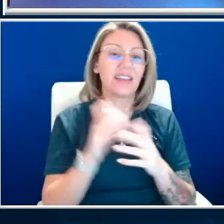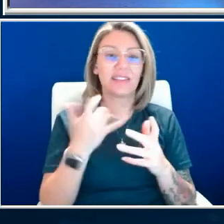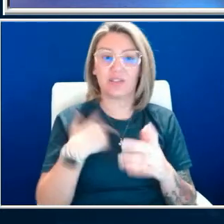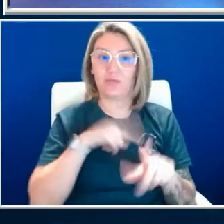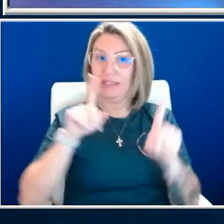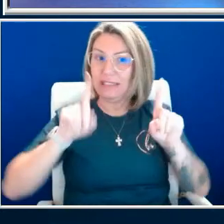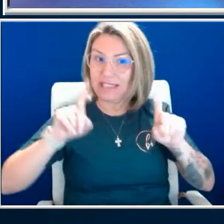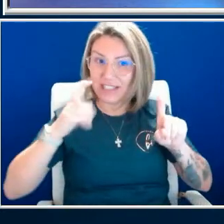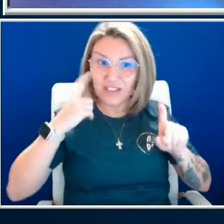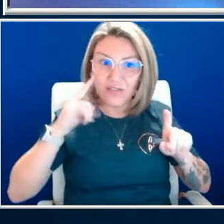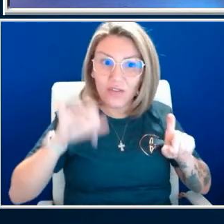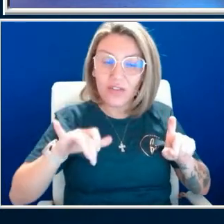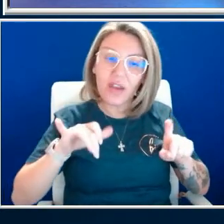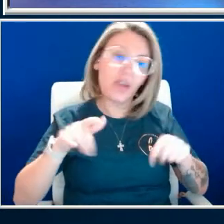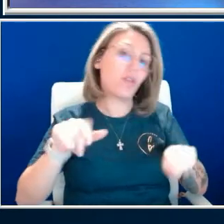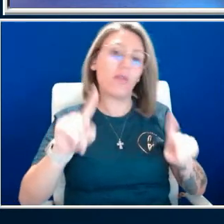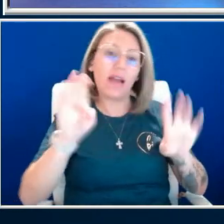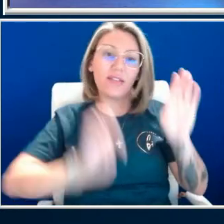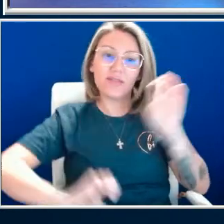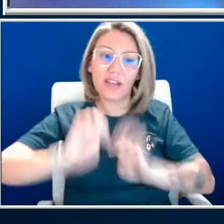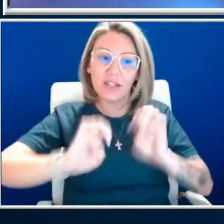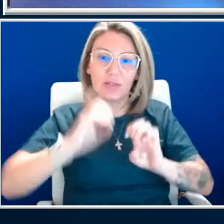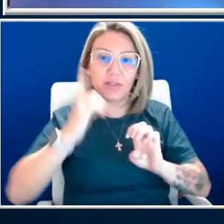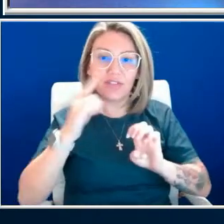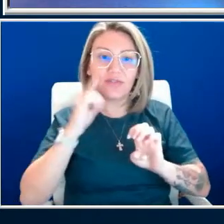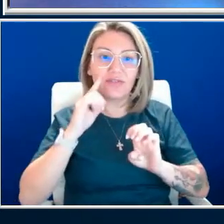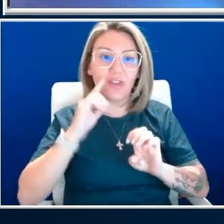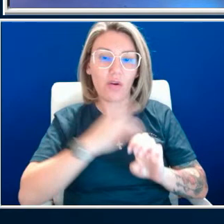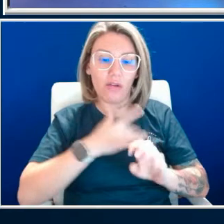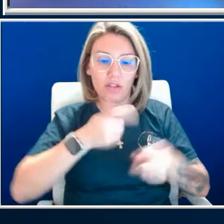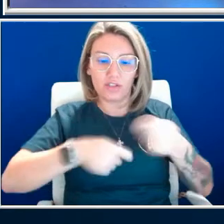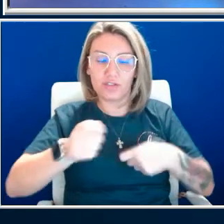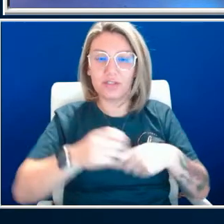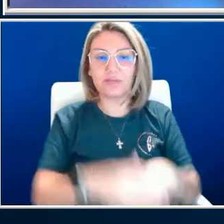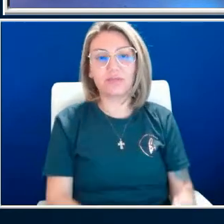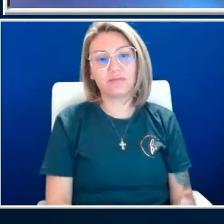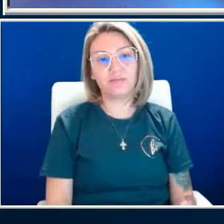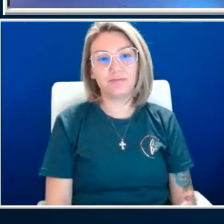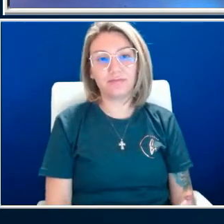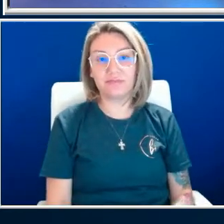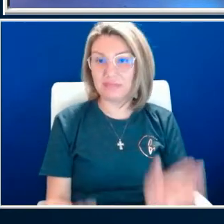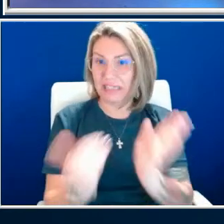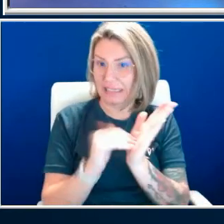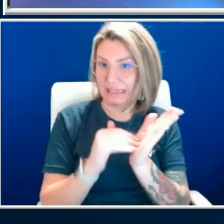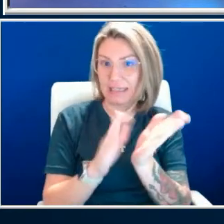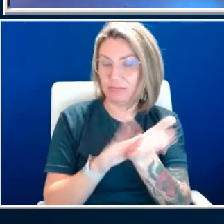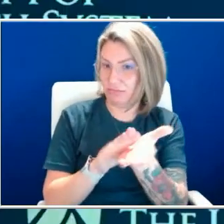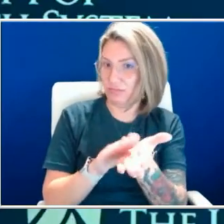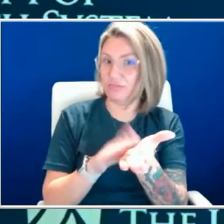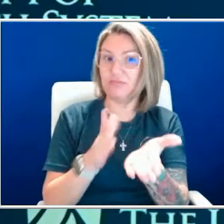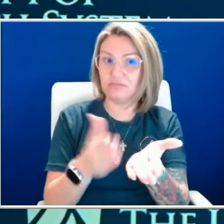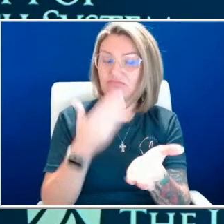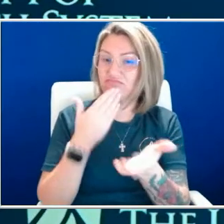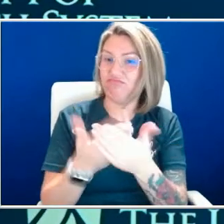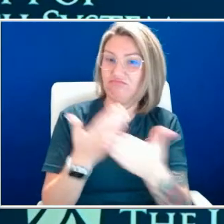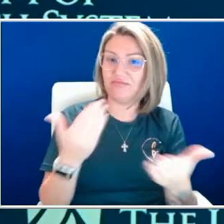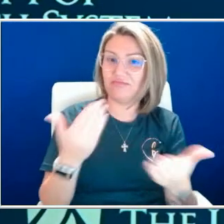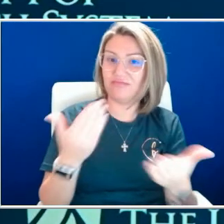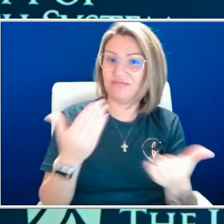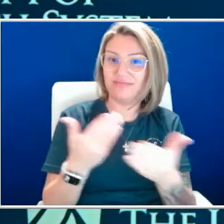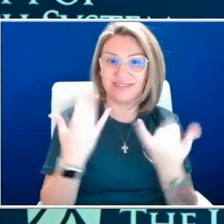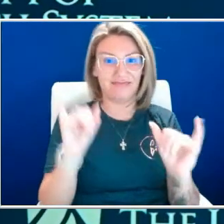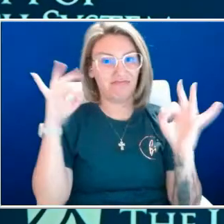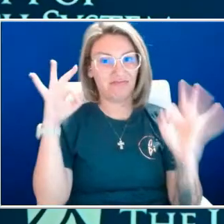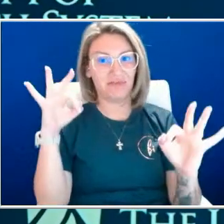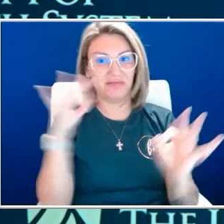as we are evaluating them for transplant. And so, again, credit to her. She again, still an ideal patient to do everything